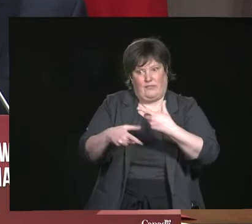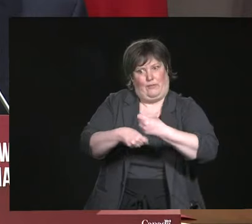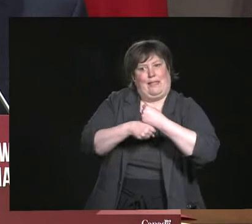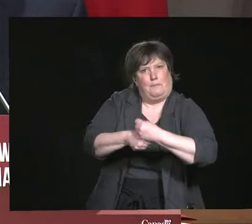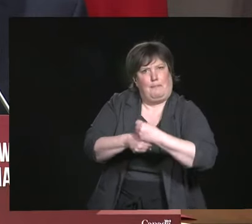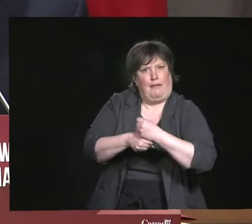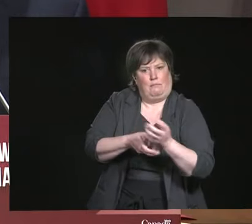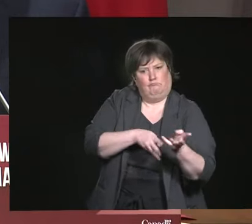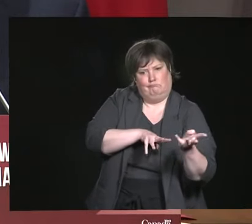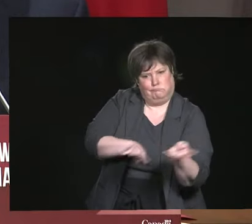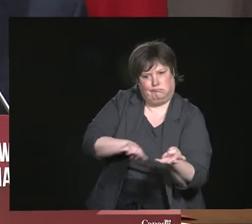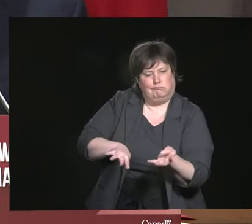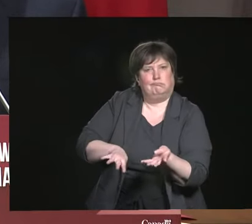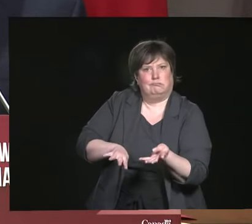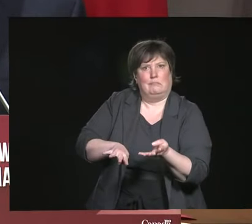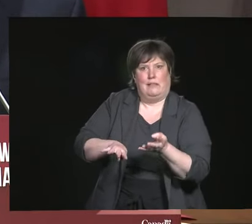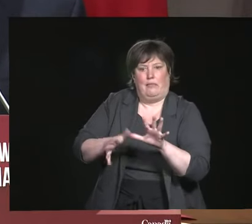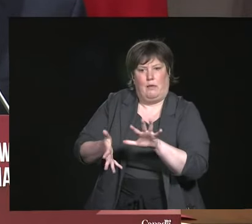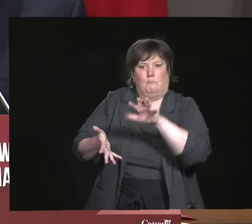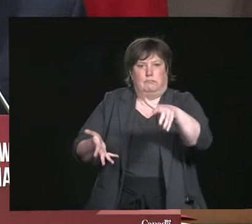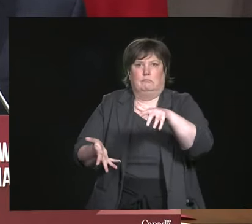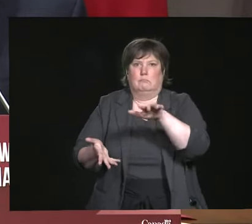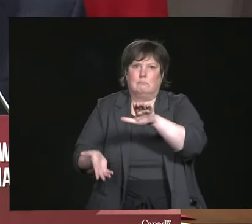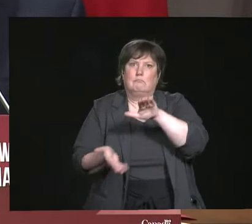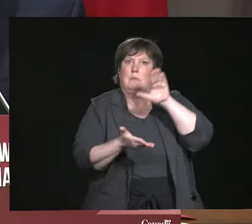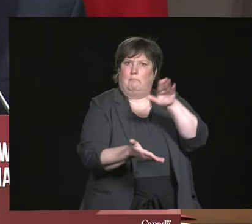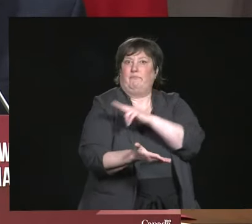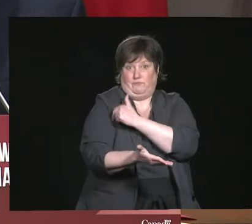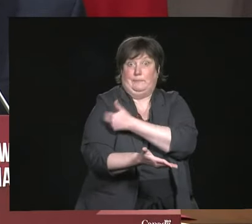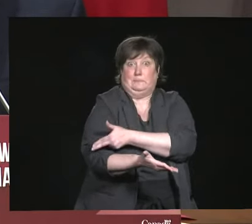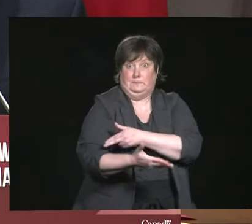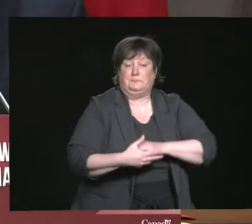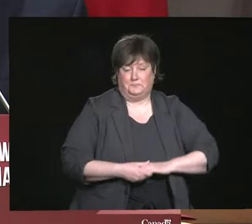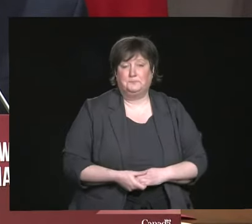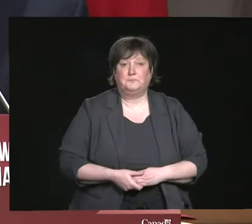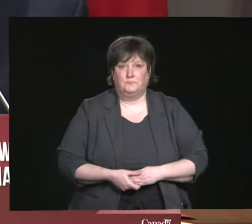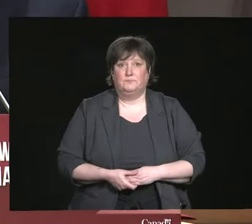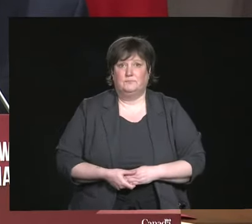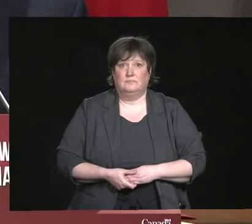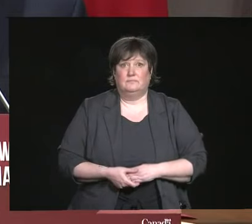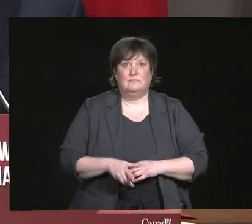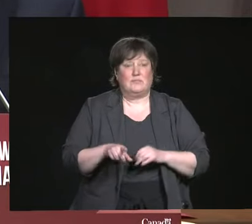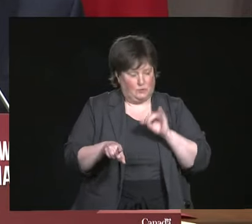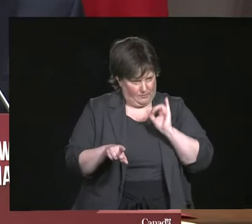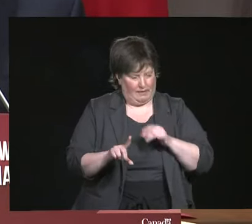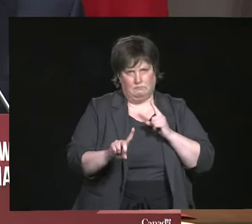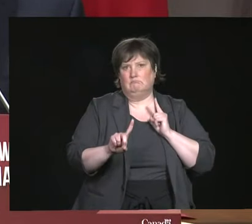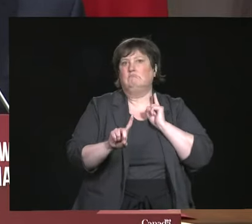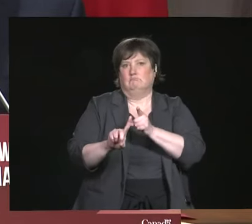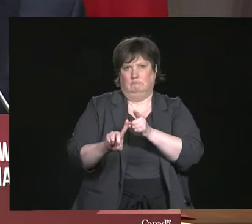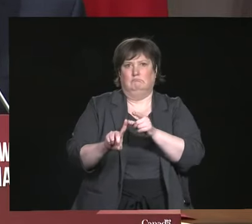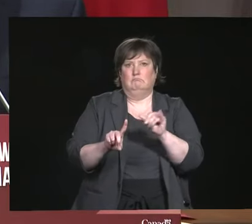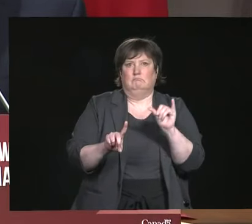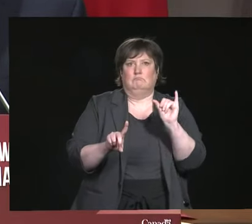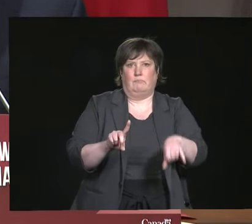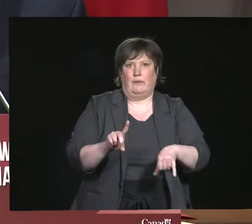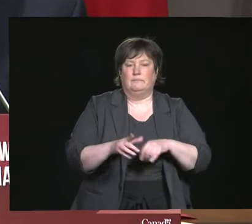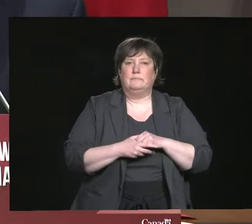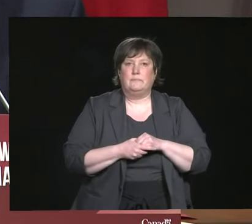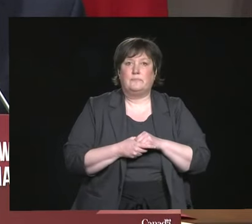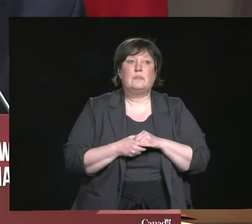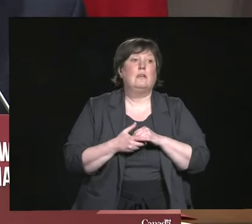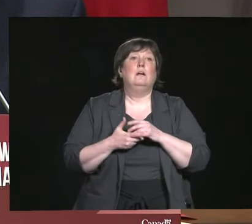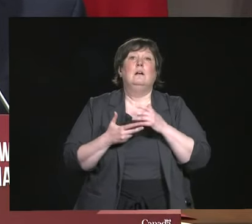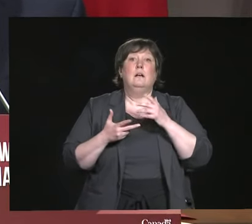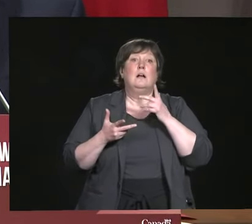for Canadian frontline healthcare workers. That is clearly the objective. But as I was saying, in the long term, because as Minister